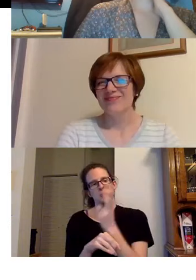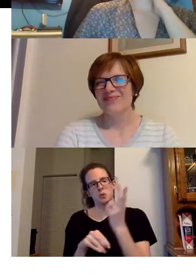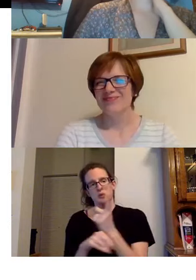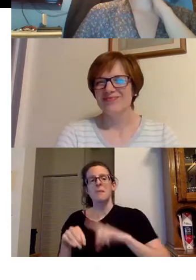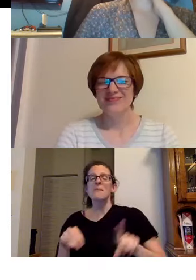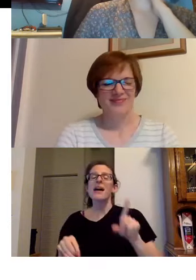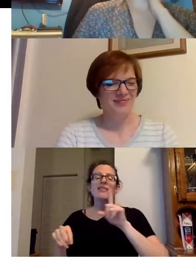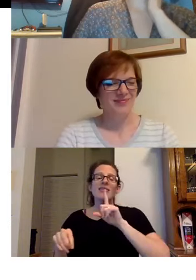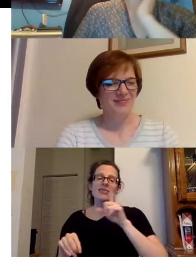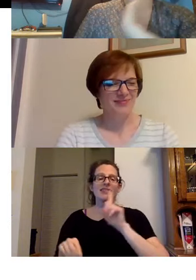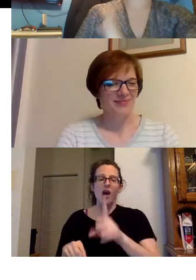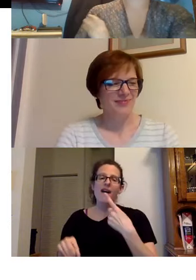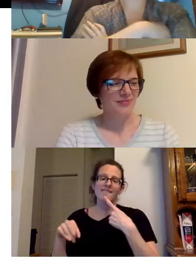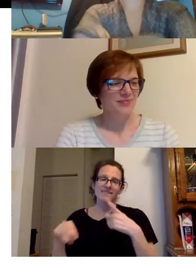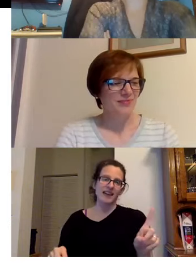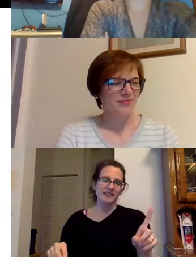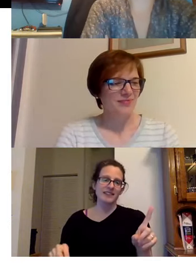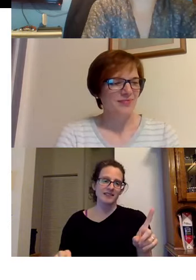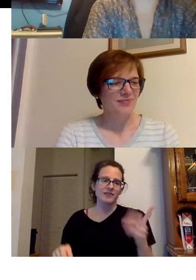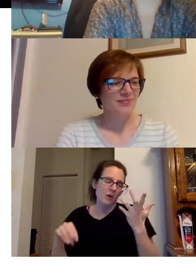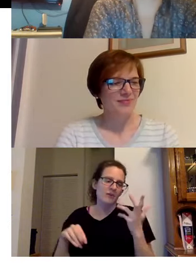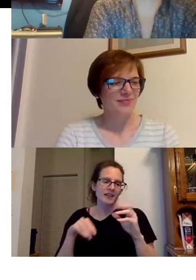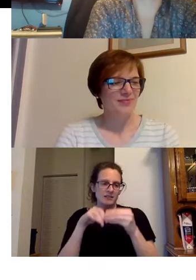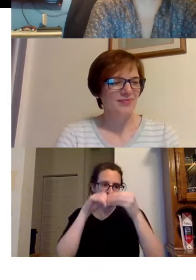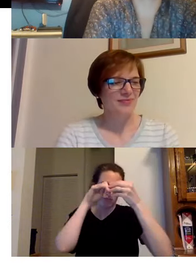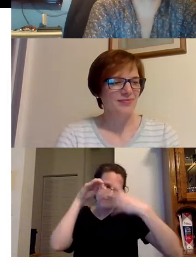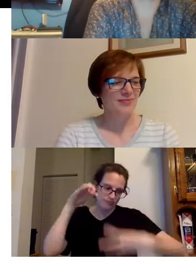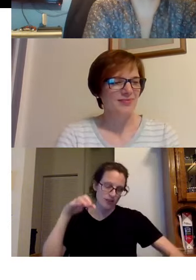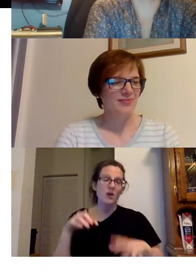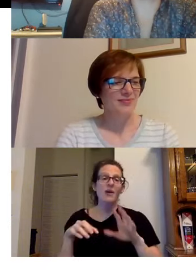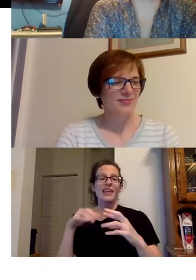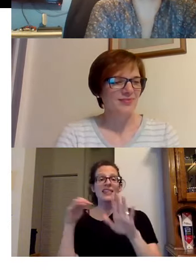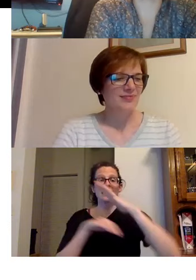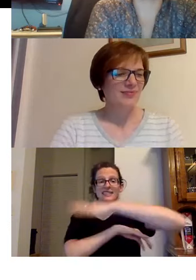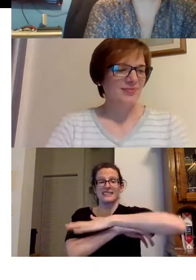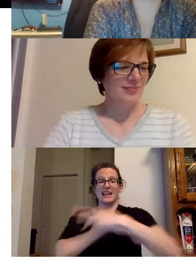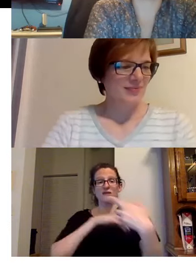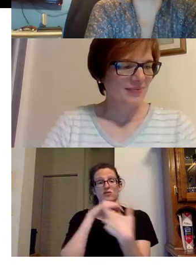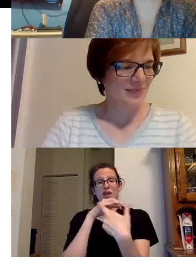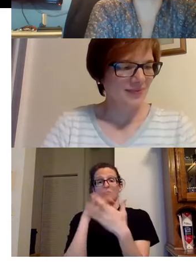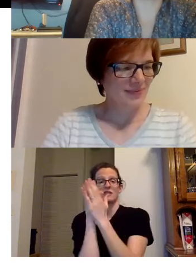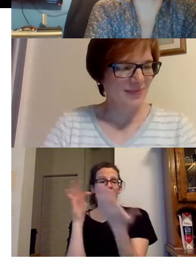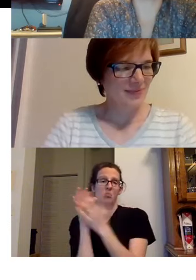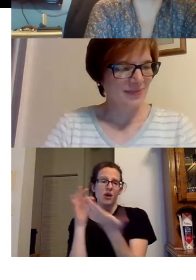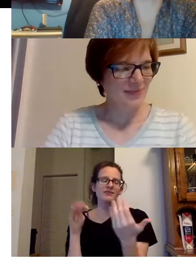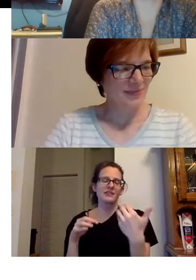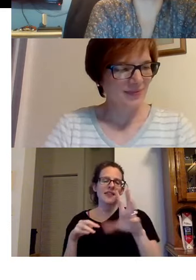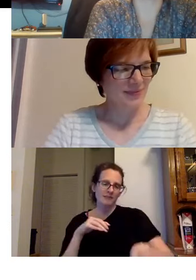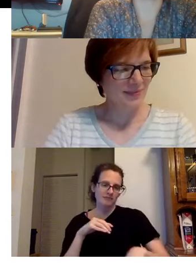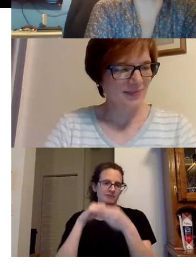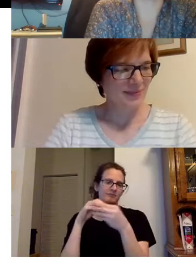effective options. So in the essential oil desk reference, there is lots more information about that if you're